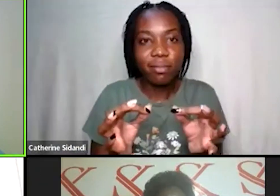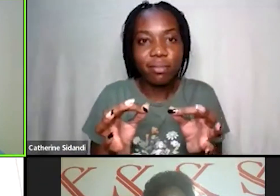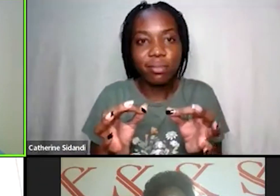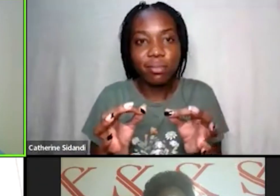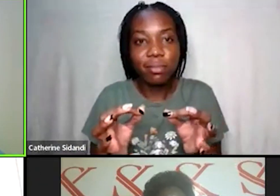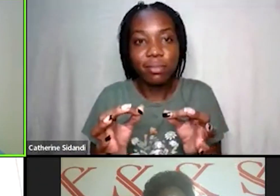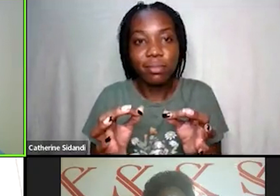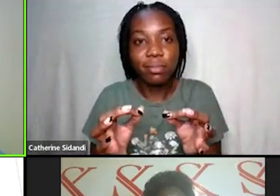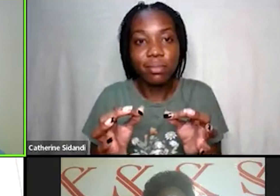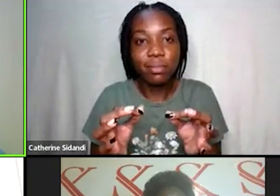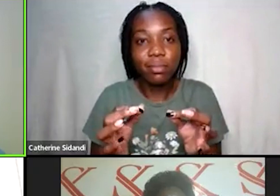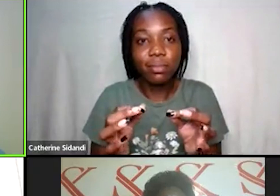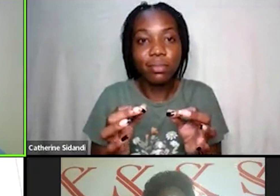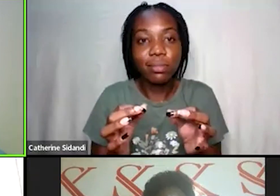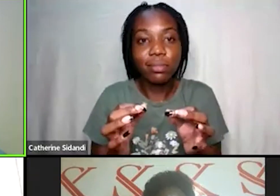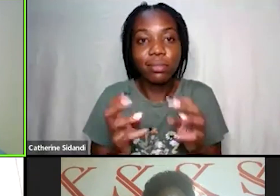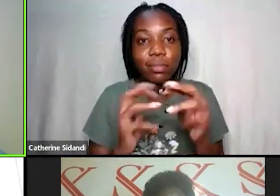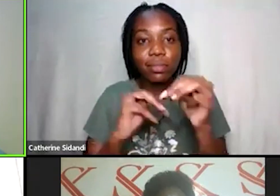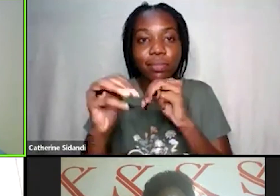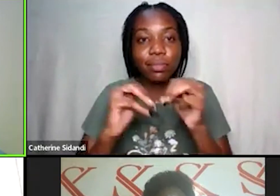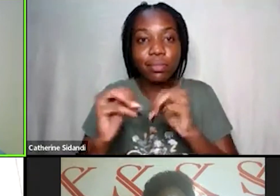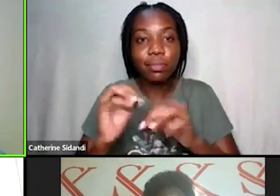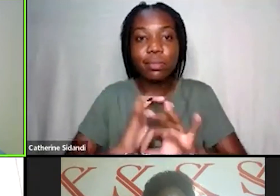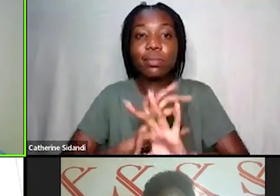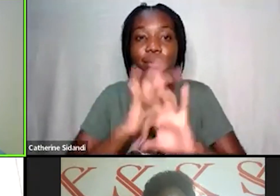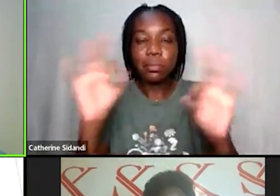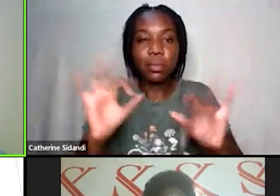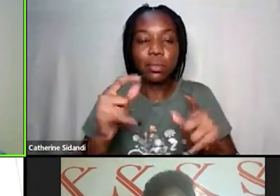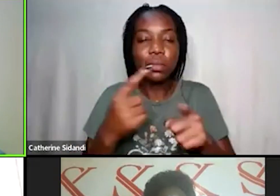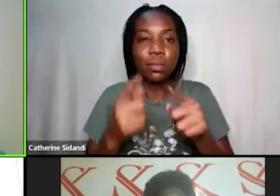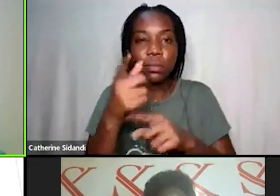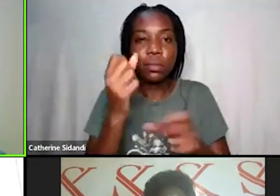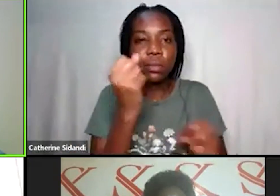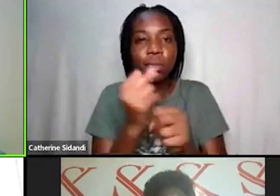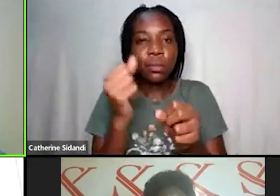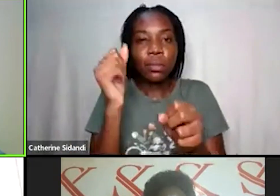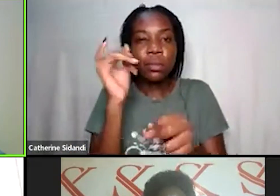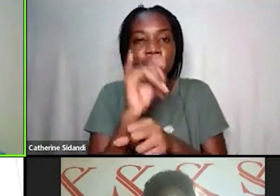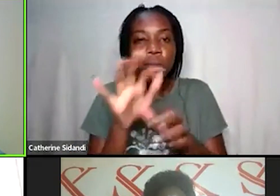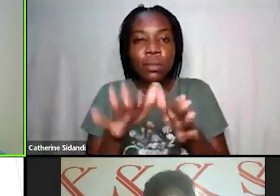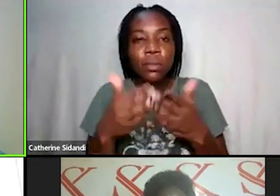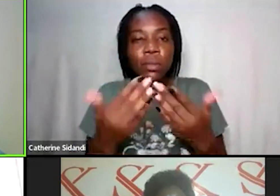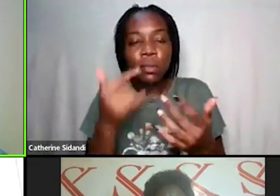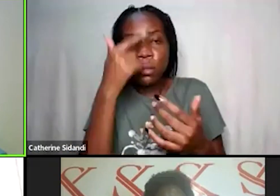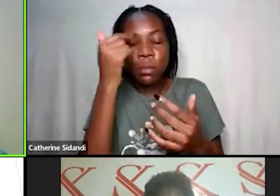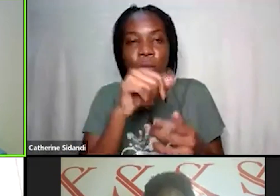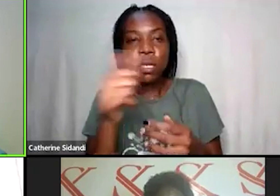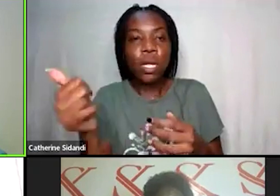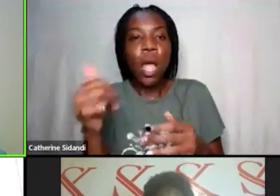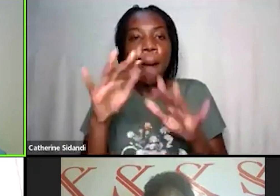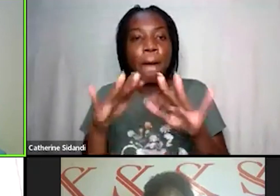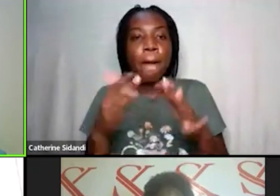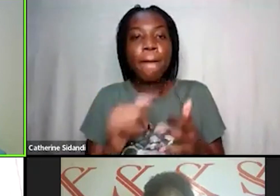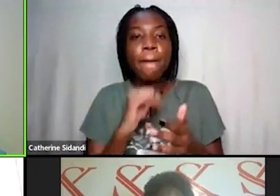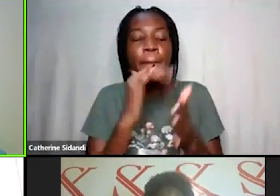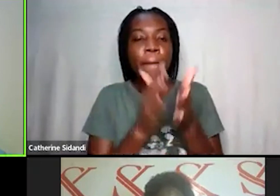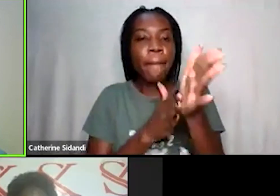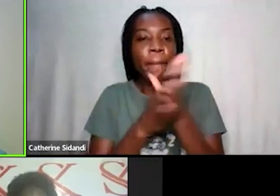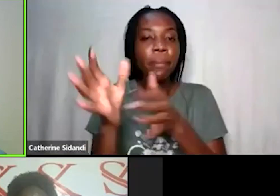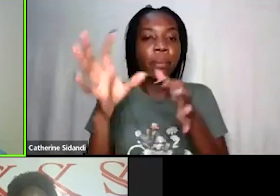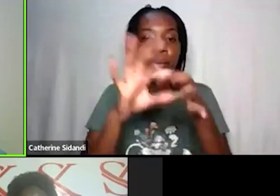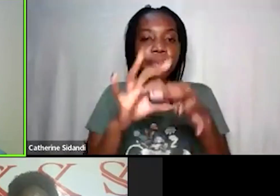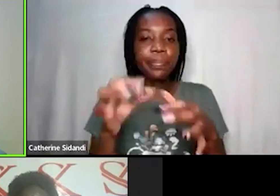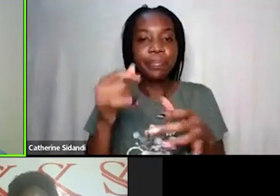the motive is pure? How do you deal with a case where the other party is not interested in connection, even when the motive